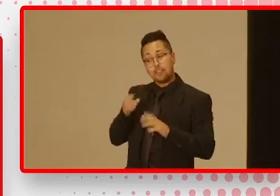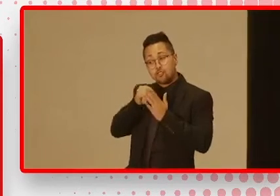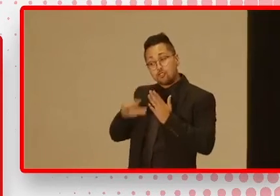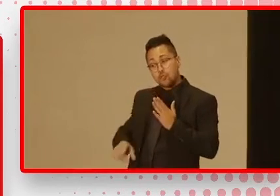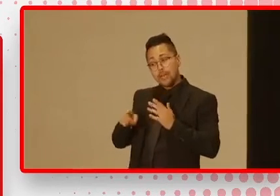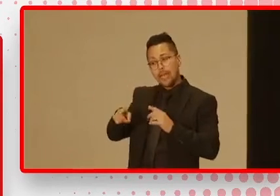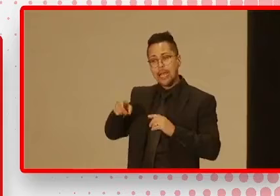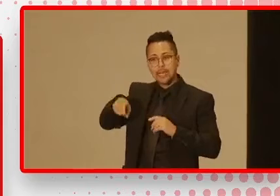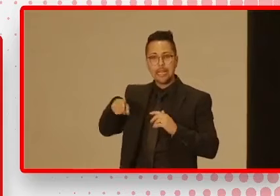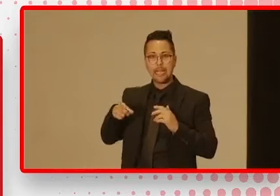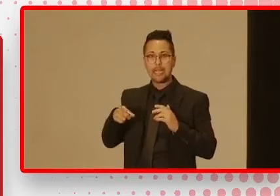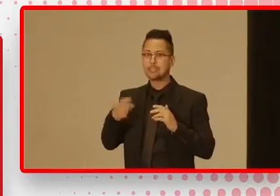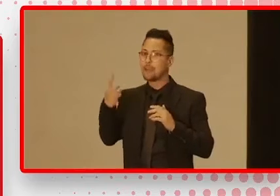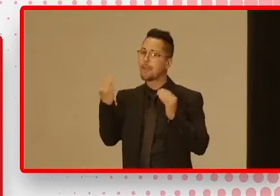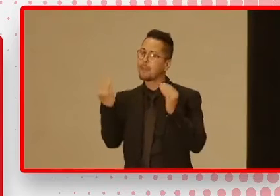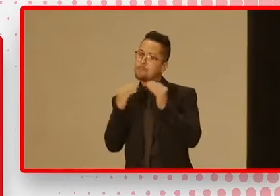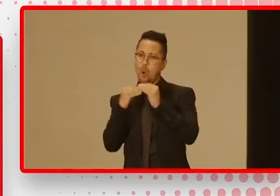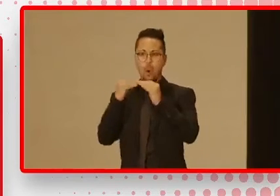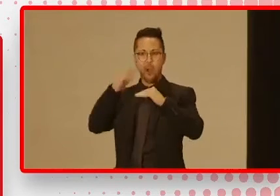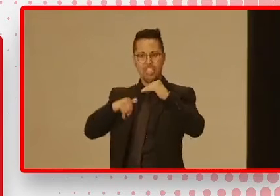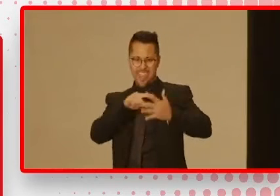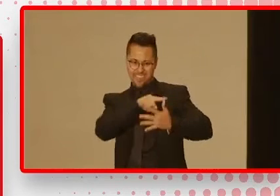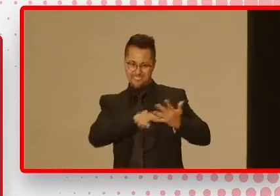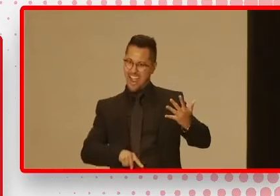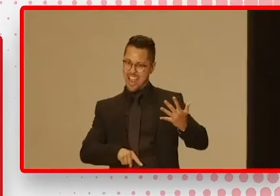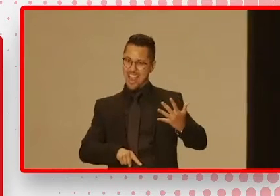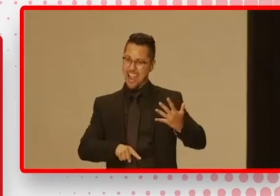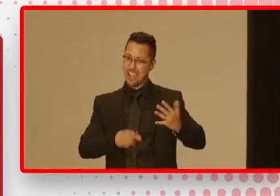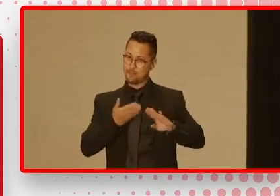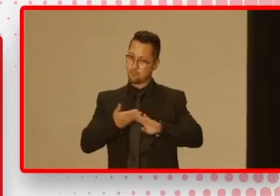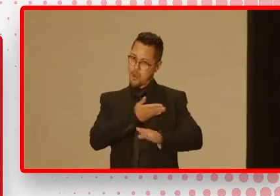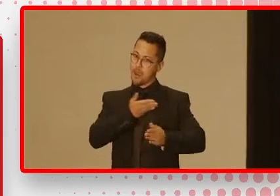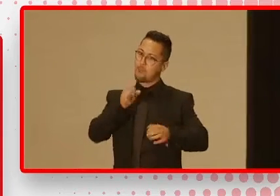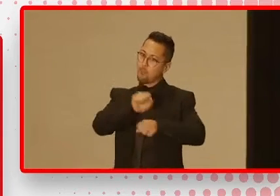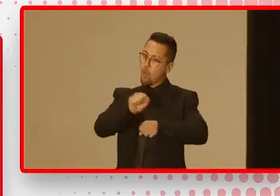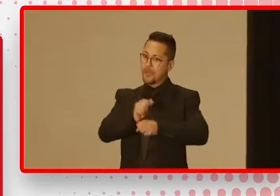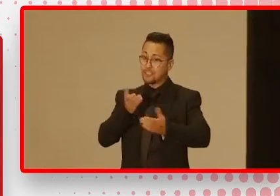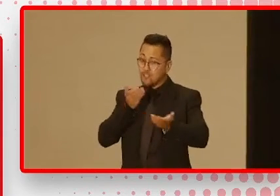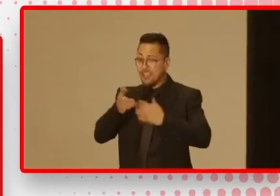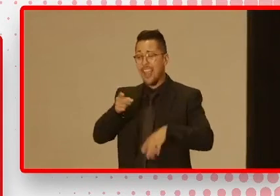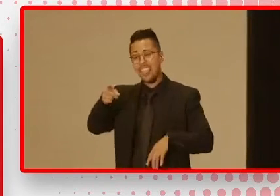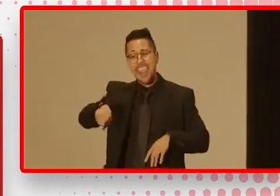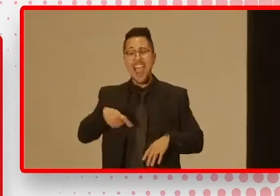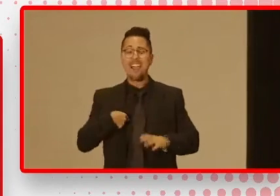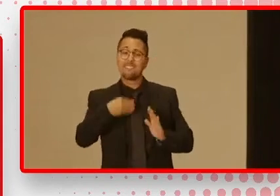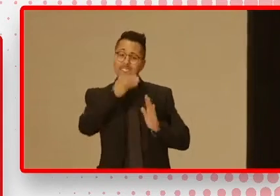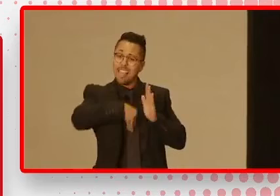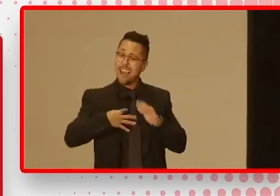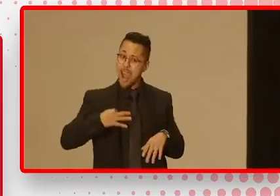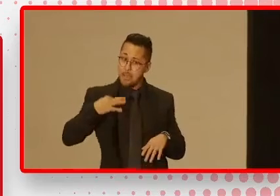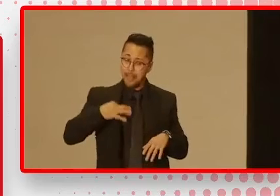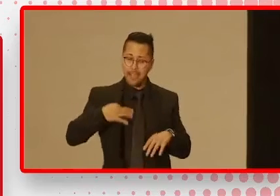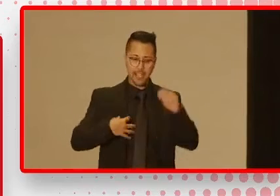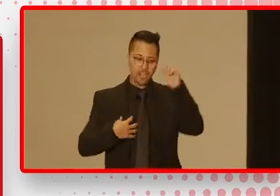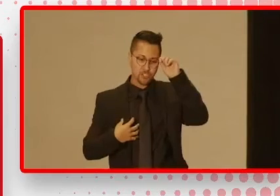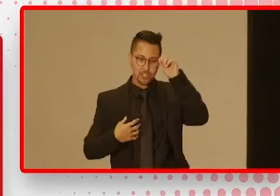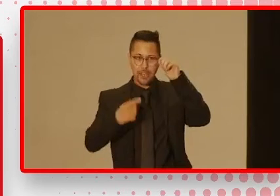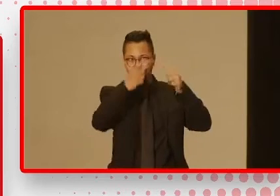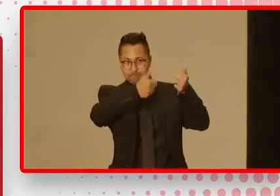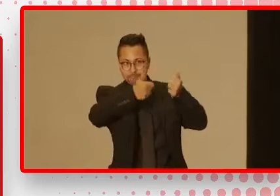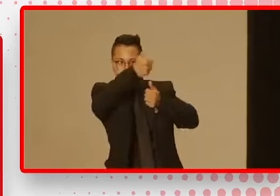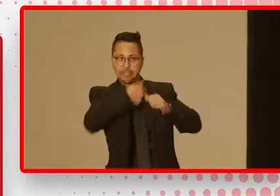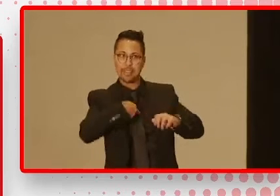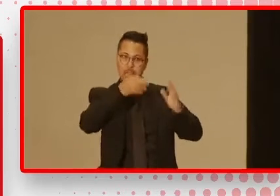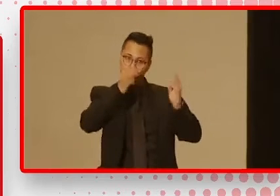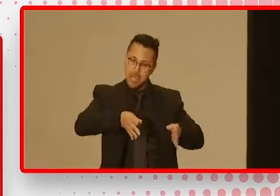something beyond those 5 pre-employment transition services, they have to make application, be determined eligible, and